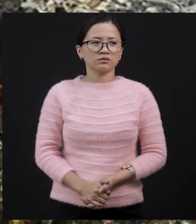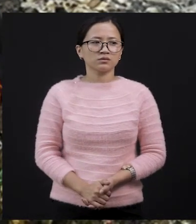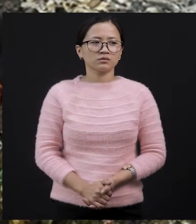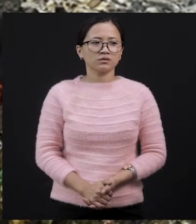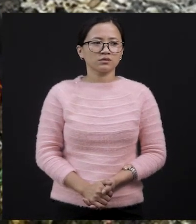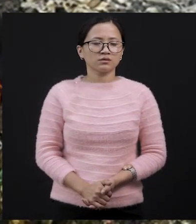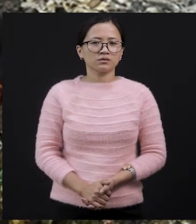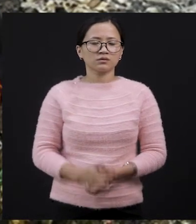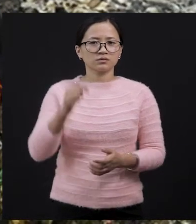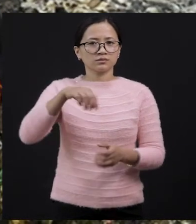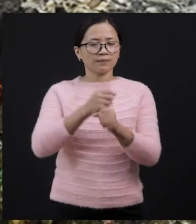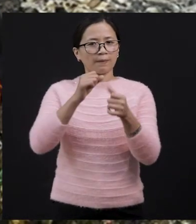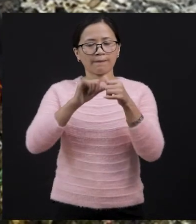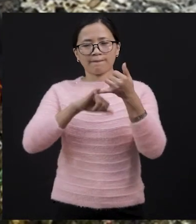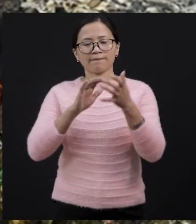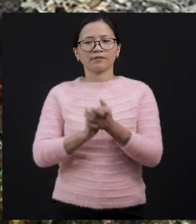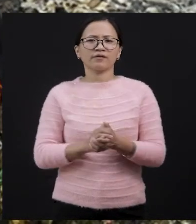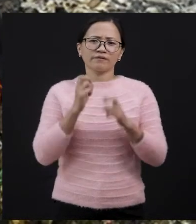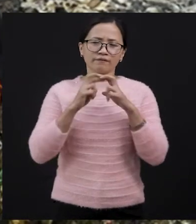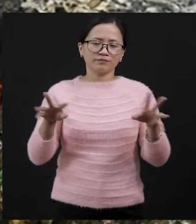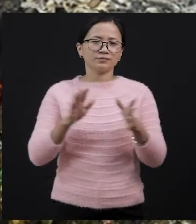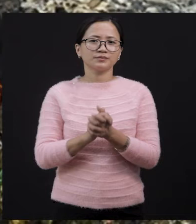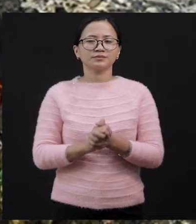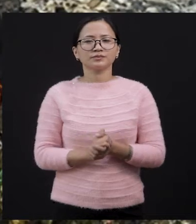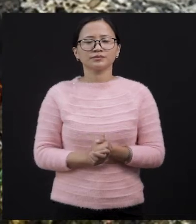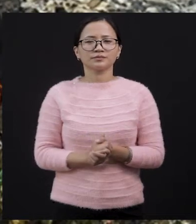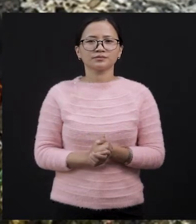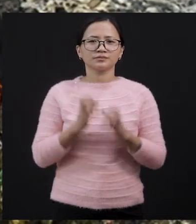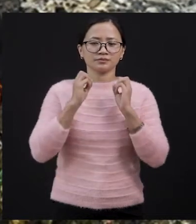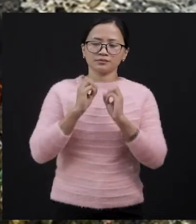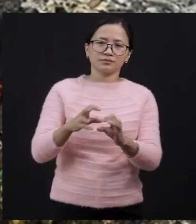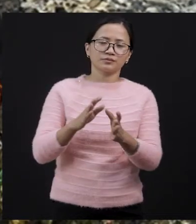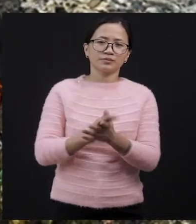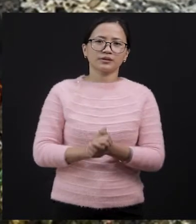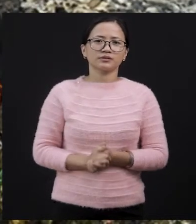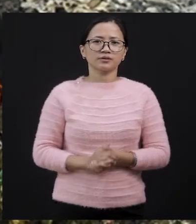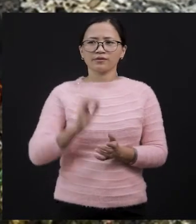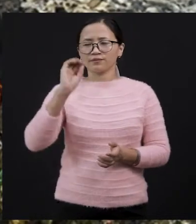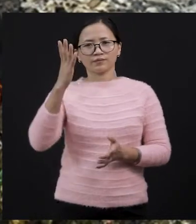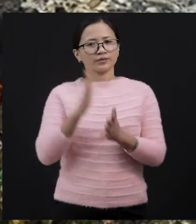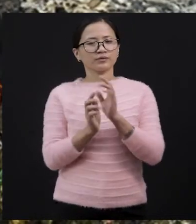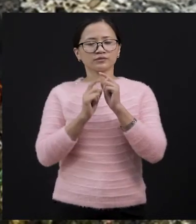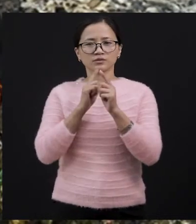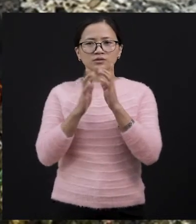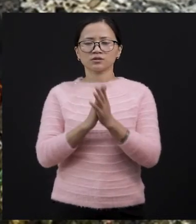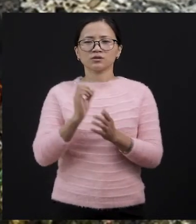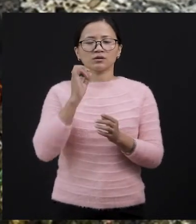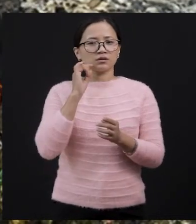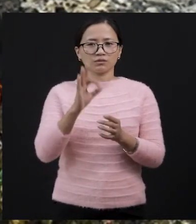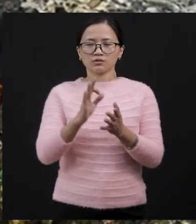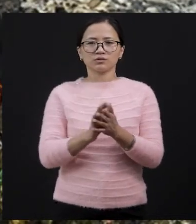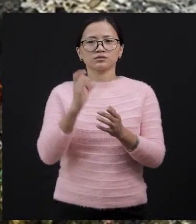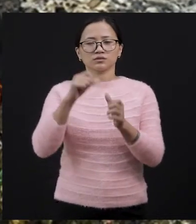Okay, students? So these gases are very harmful. So we have discussed 5 important